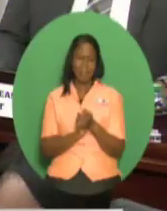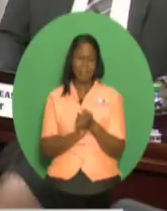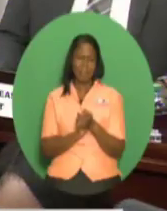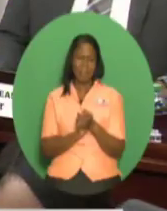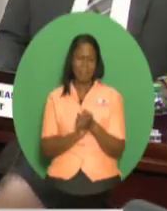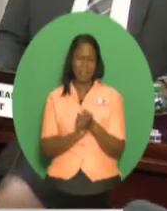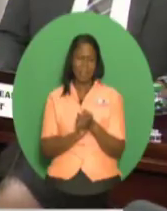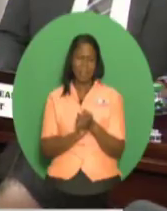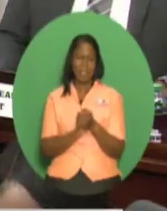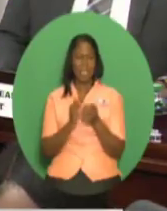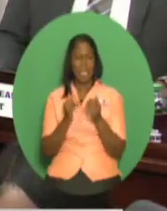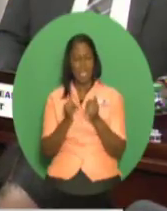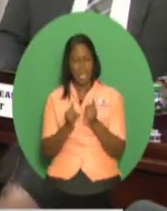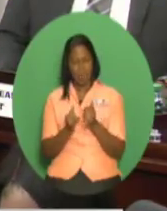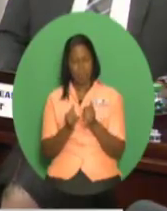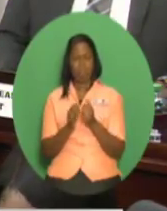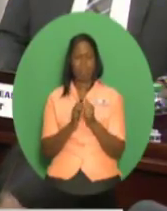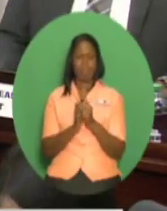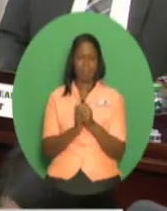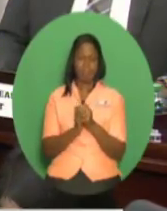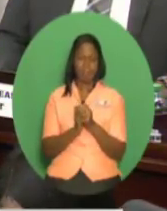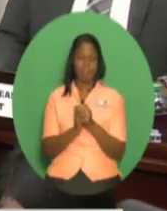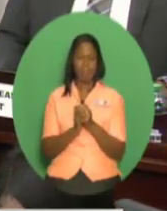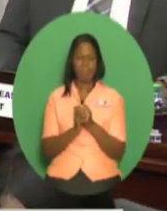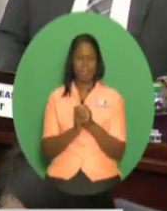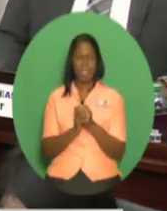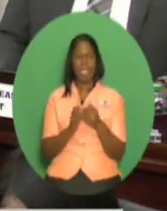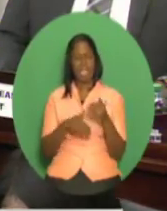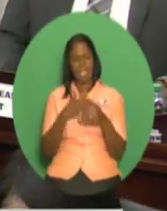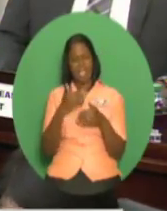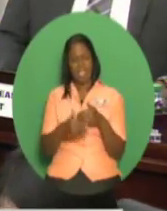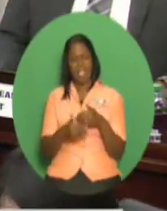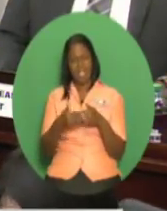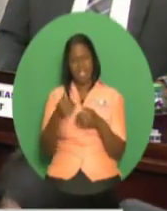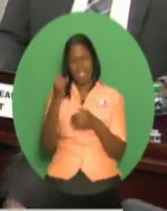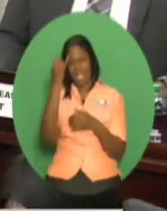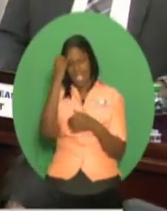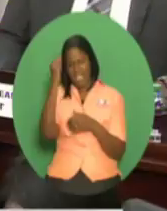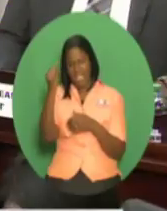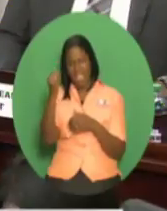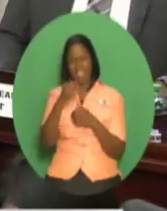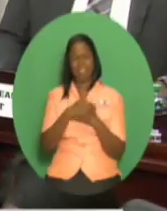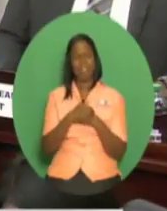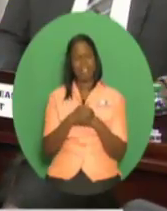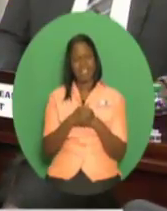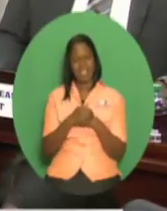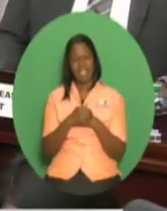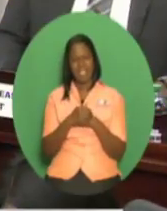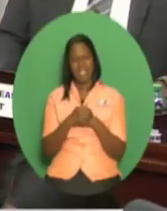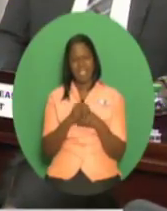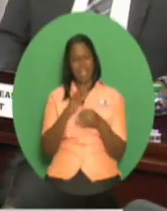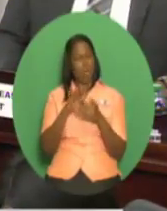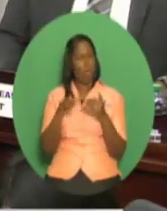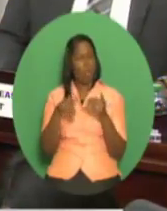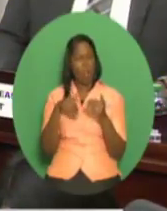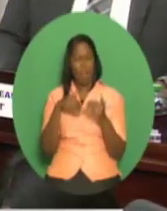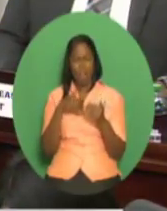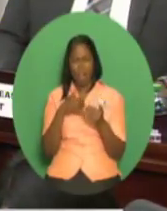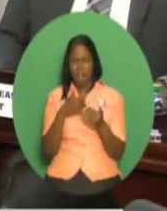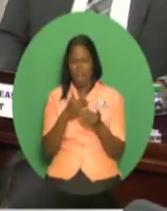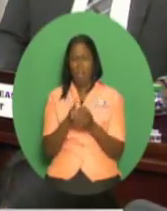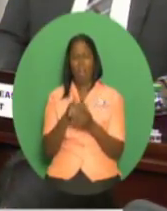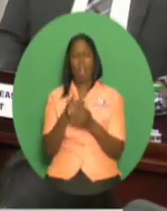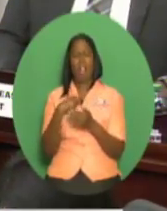Madam Speaker, an initiative of which all of us at the Ministry